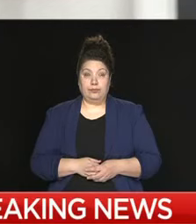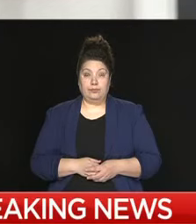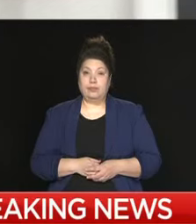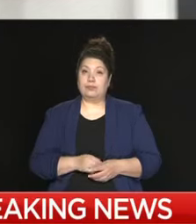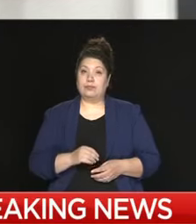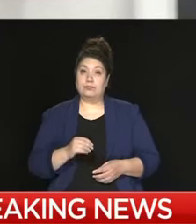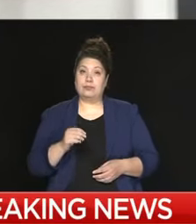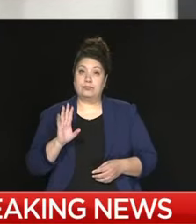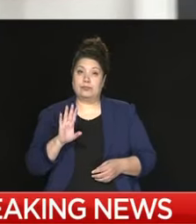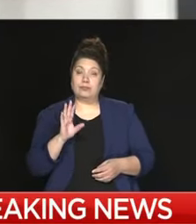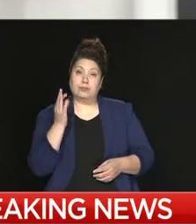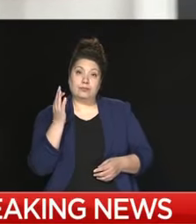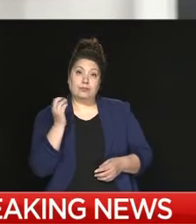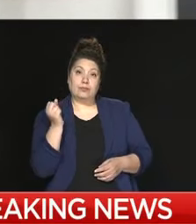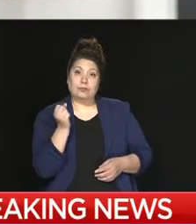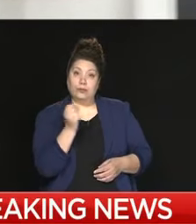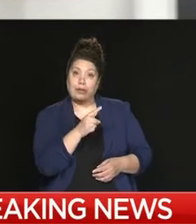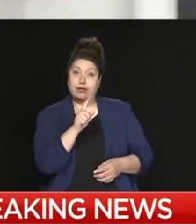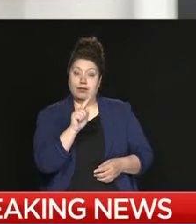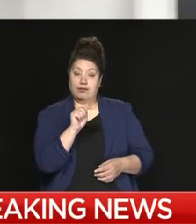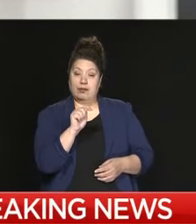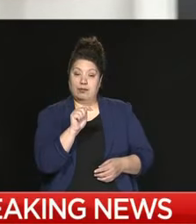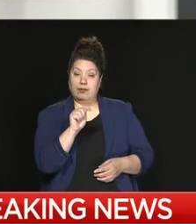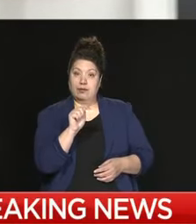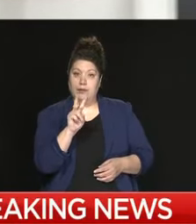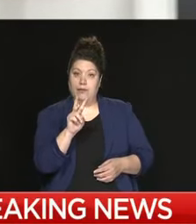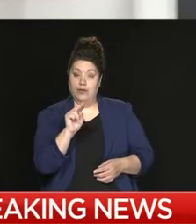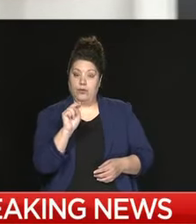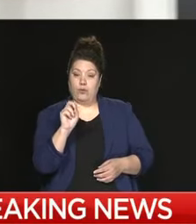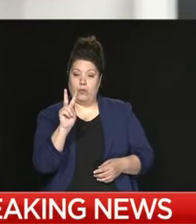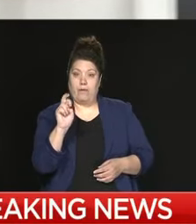TVA Nouvelle, à vous. Michel Lamarche, TVA.